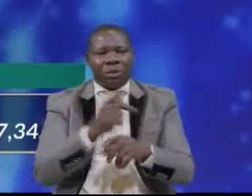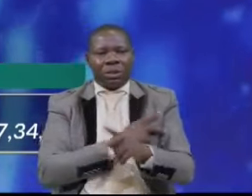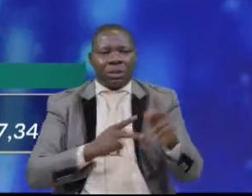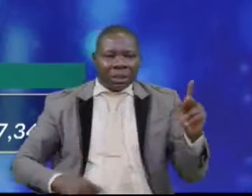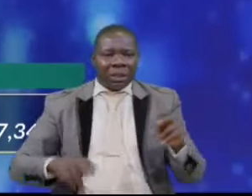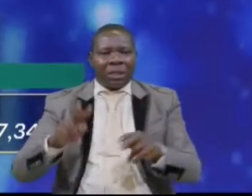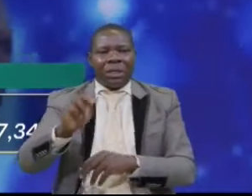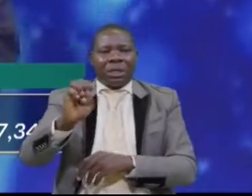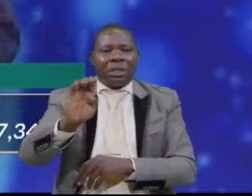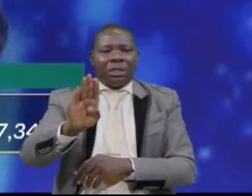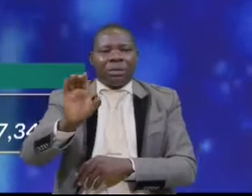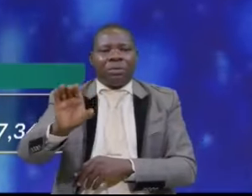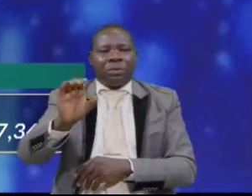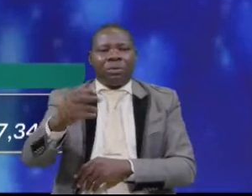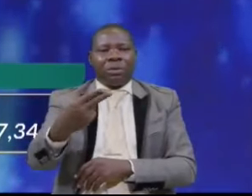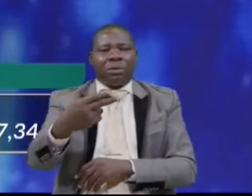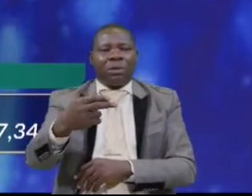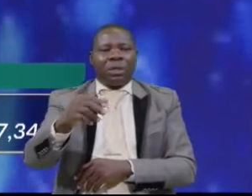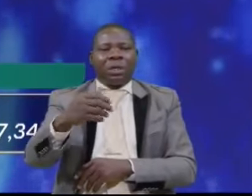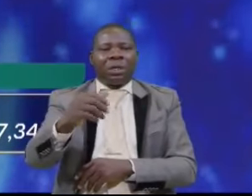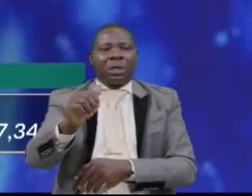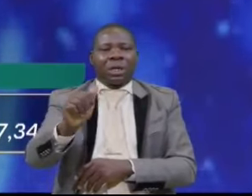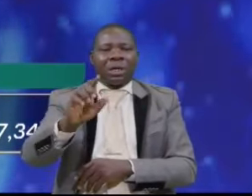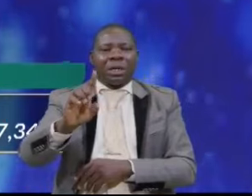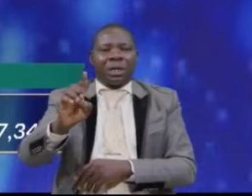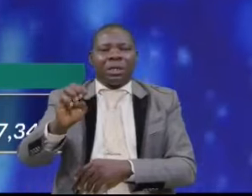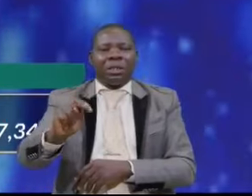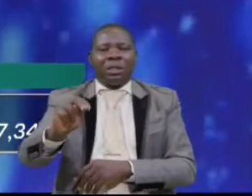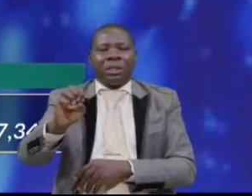the latter days thy dream and the